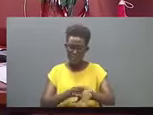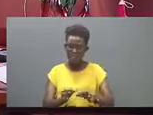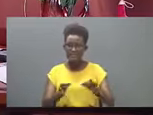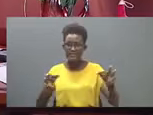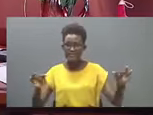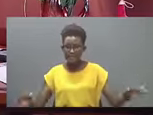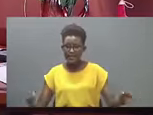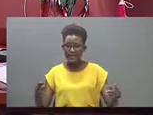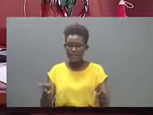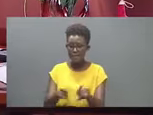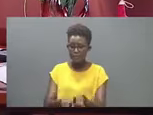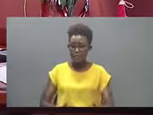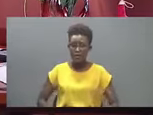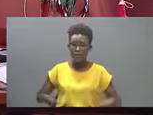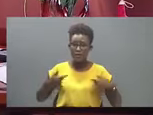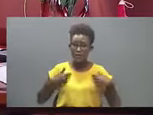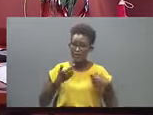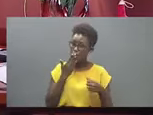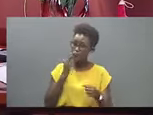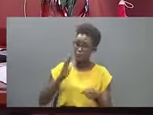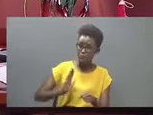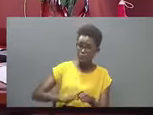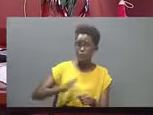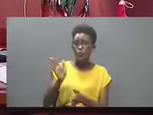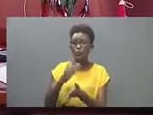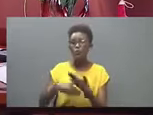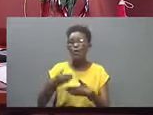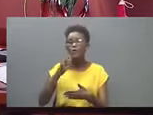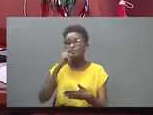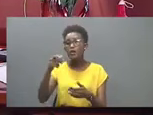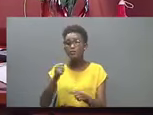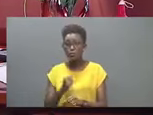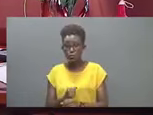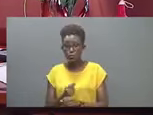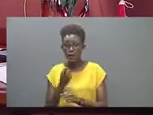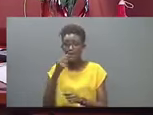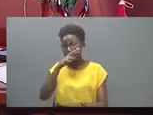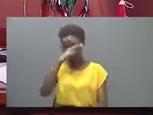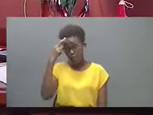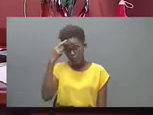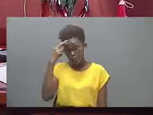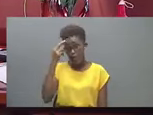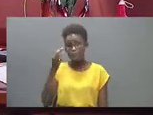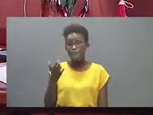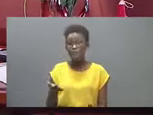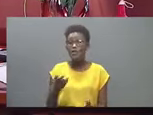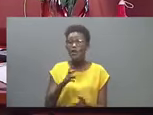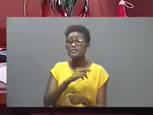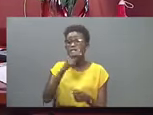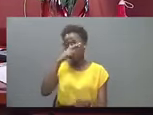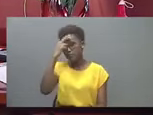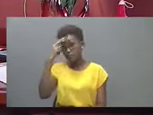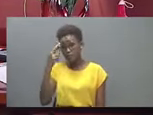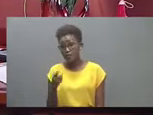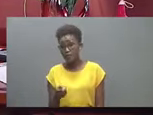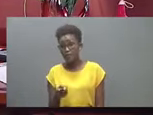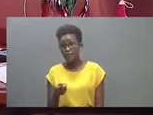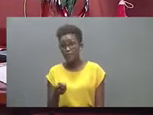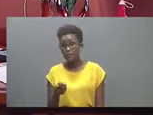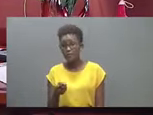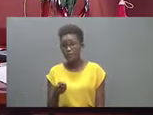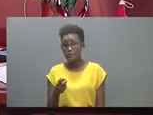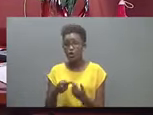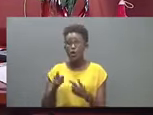and fulfillment. Ubuzima mu kuzura kwabo. And for that matter. Niyo mpamvu rero. And for that matter. Niyo mpamvu.